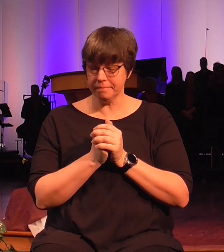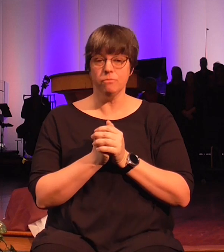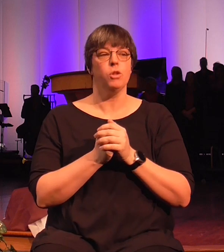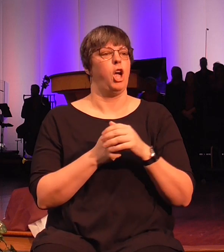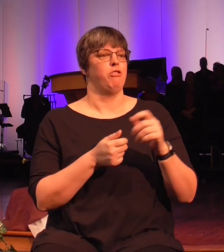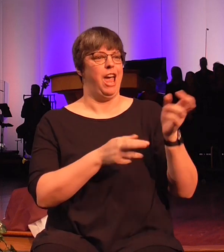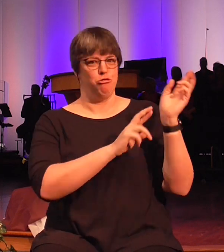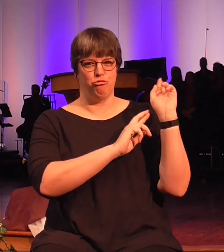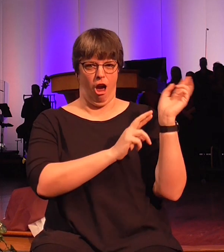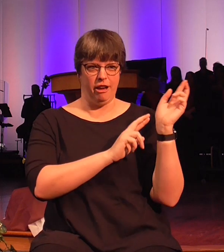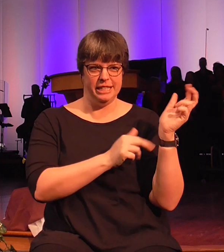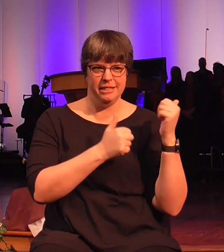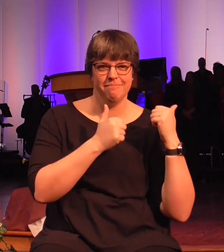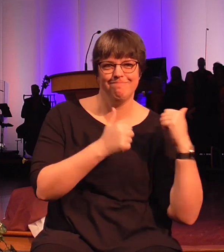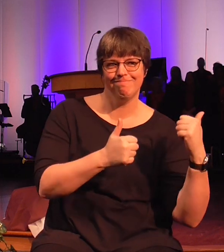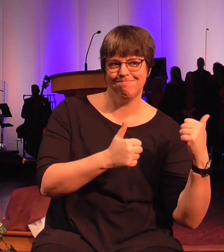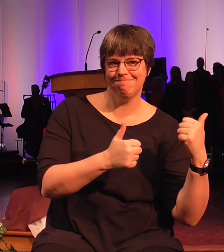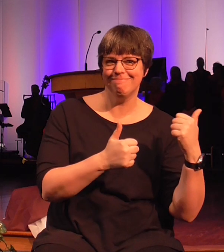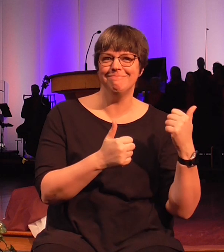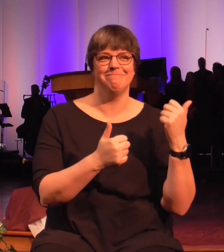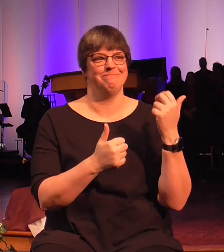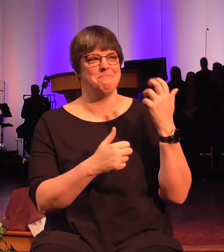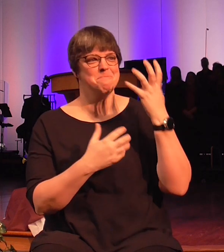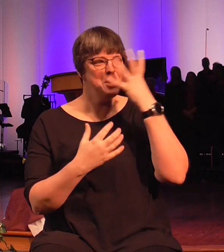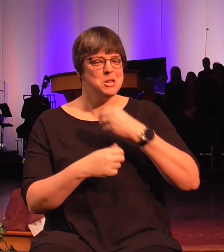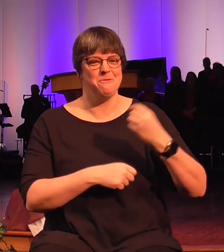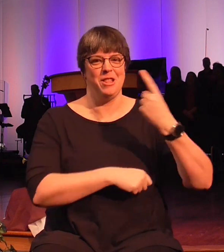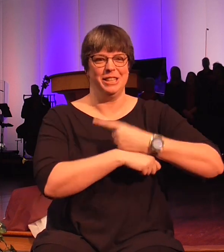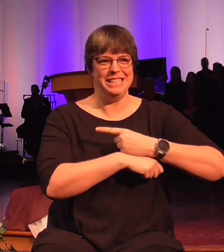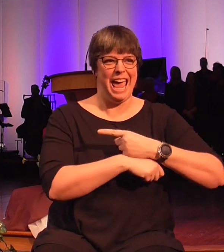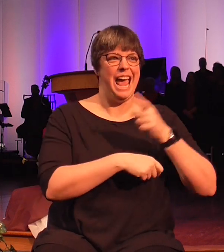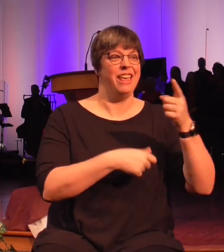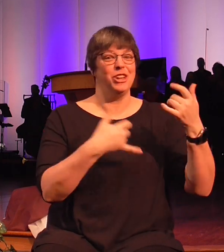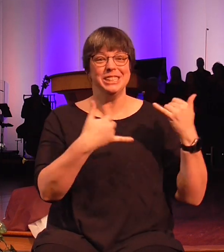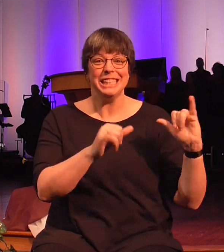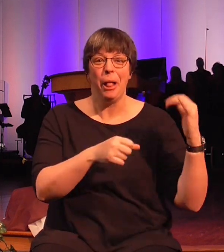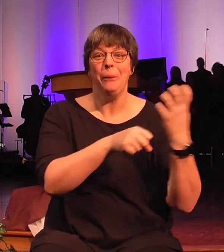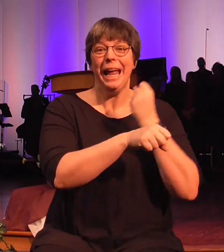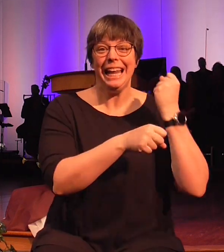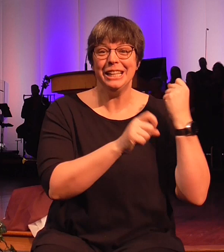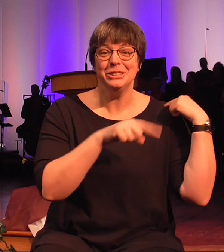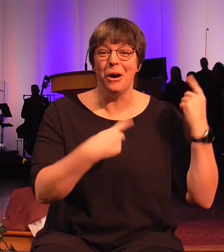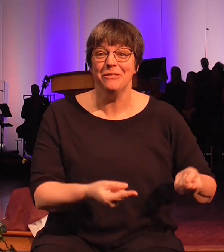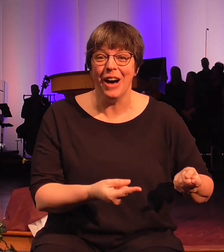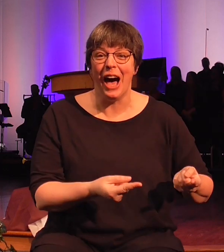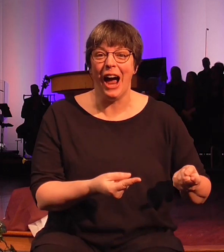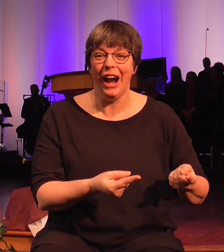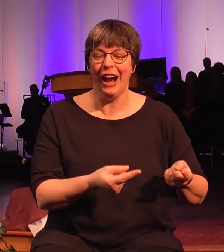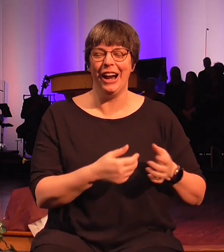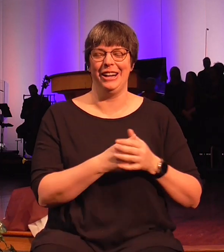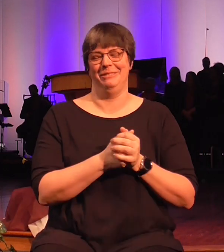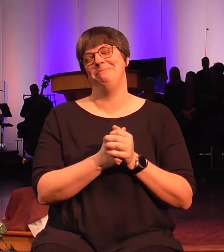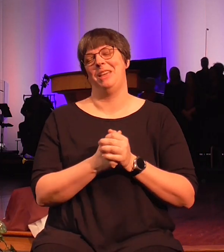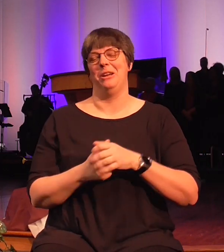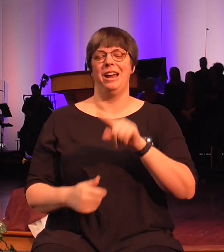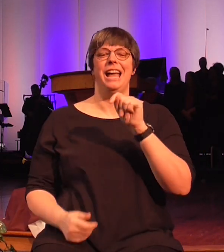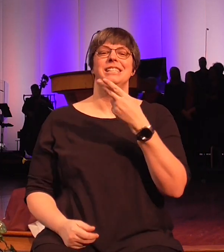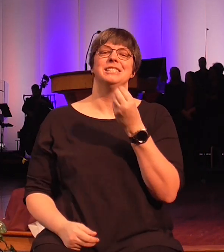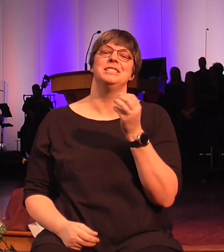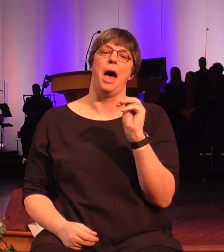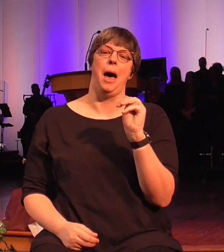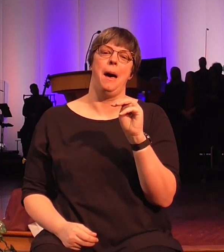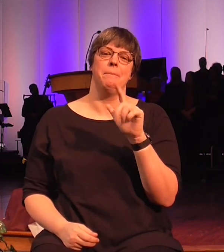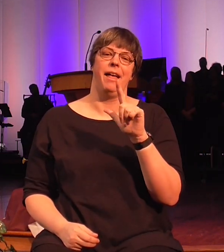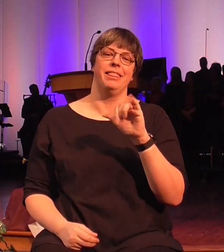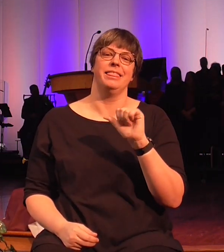undefeated. Beautiful day and the sun is shining. Life is good. Yeah? All right. More good news for you here. Tom Litch is in the house. Here we